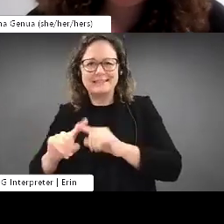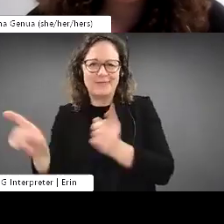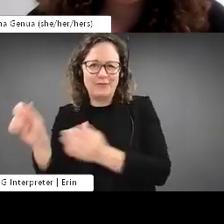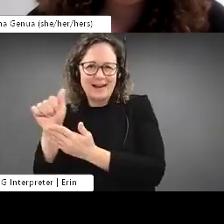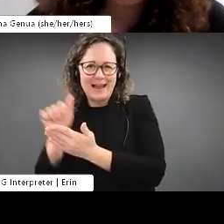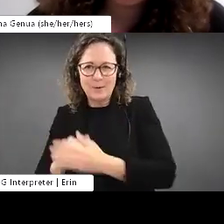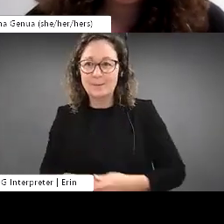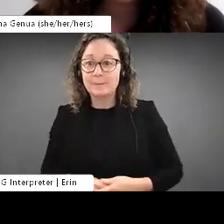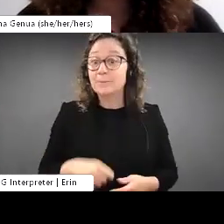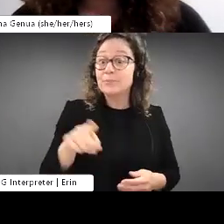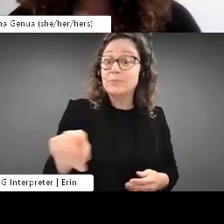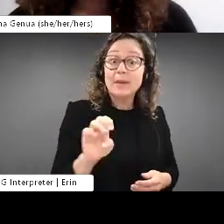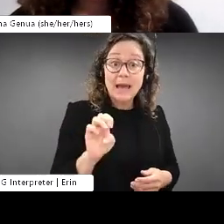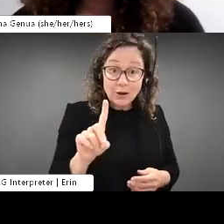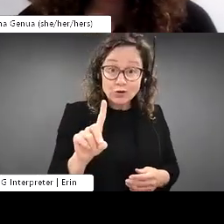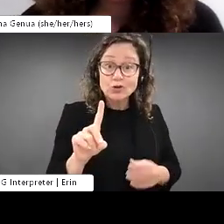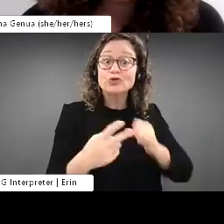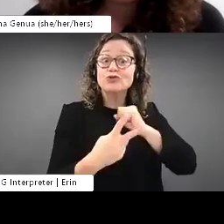Yeah, absolutely.